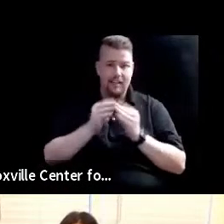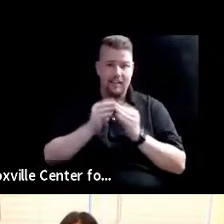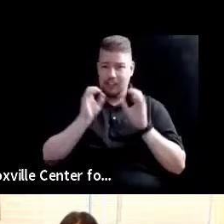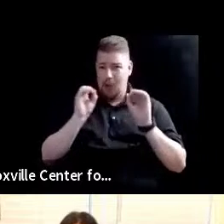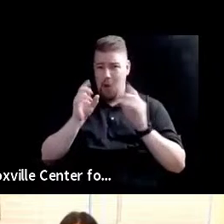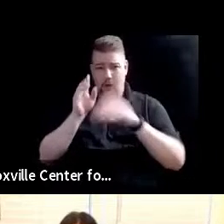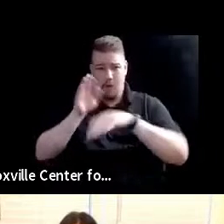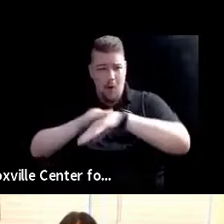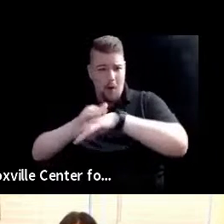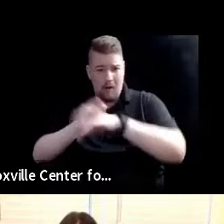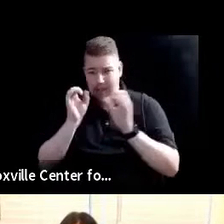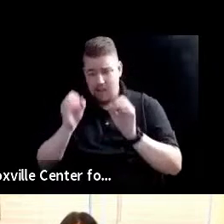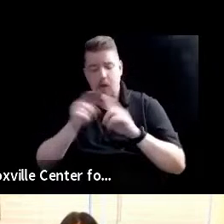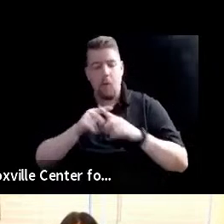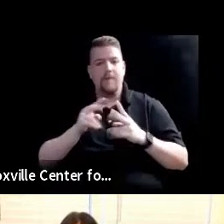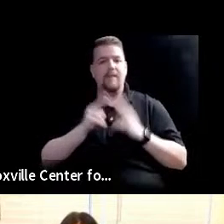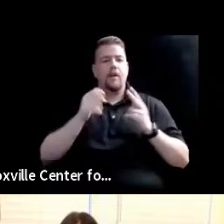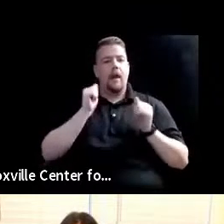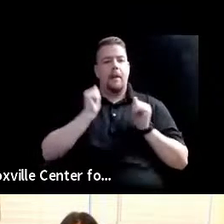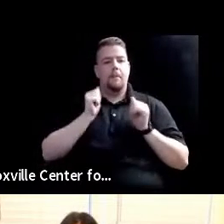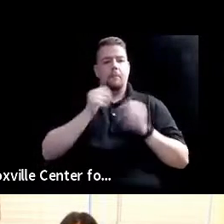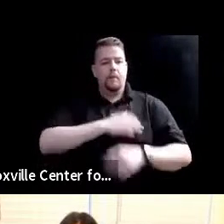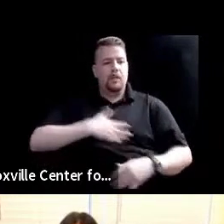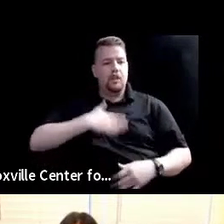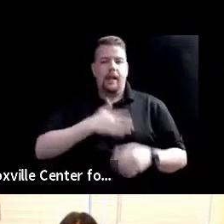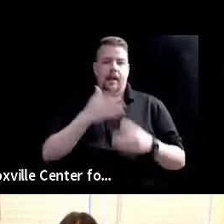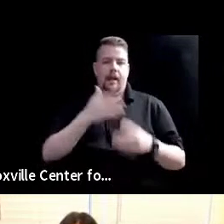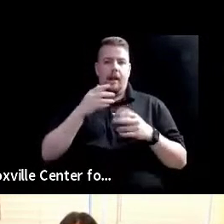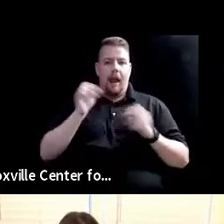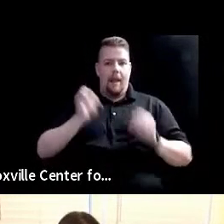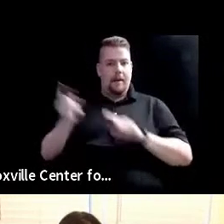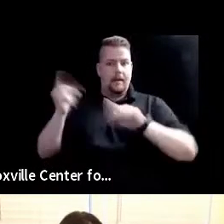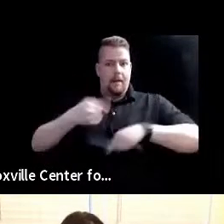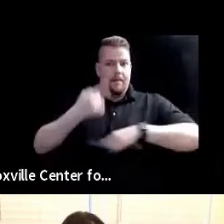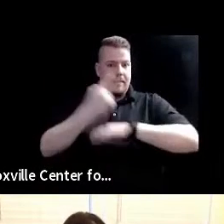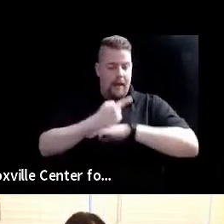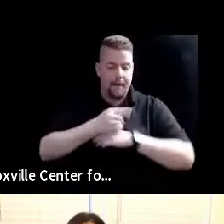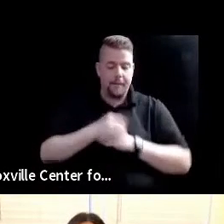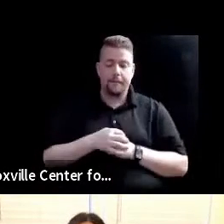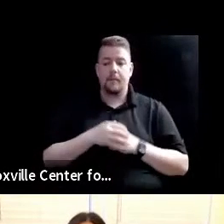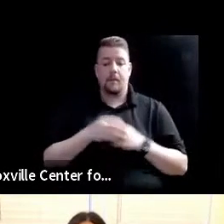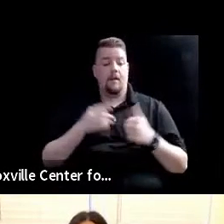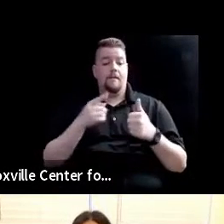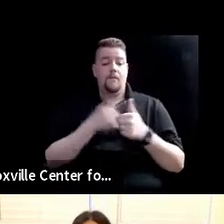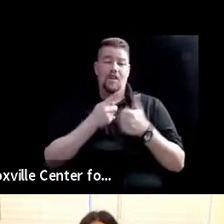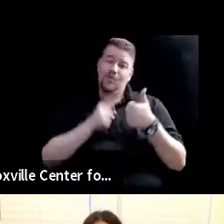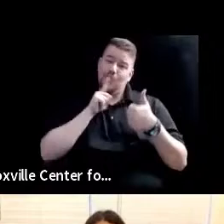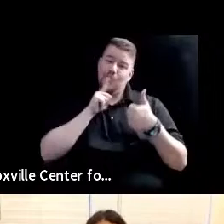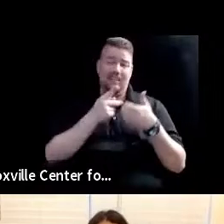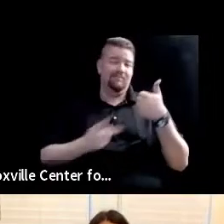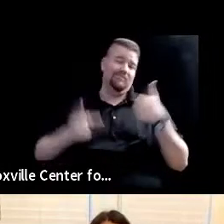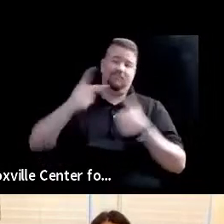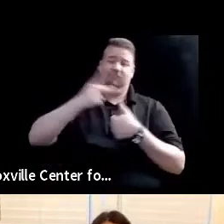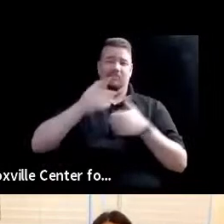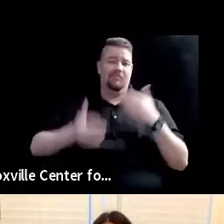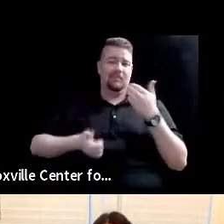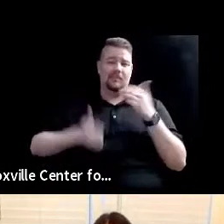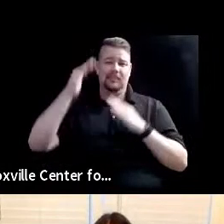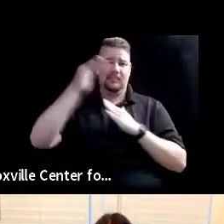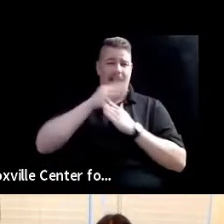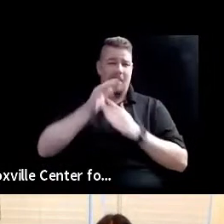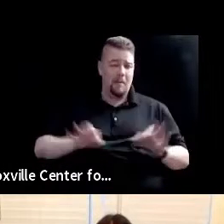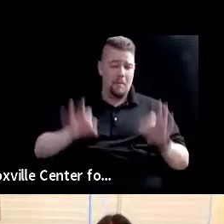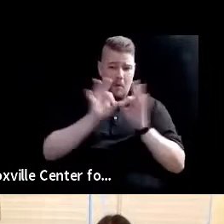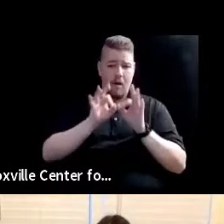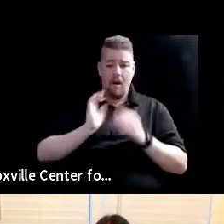and everything. So we very much appreciate the opportunity to speak today. It is one of those that, first of all, and most importantly, is